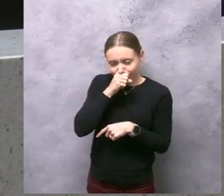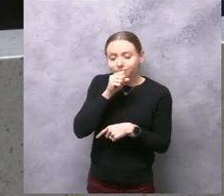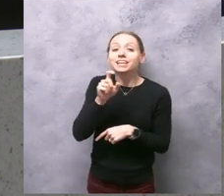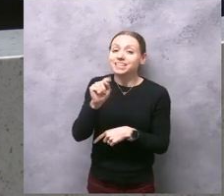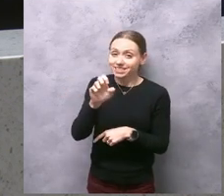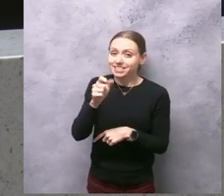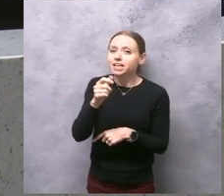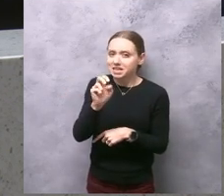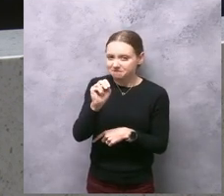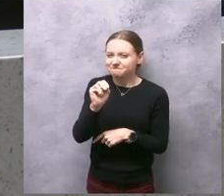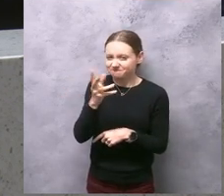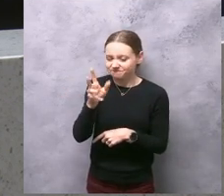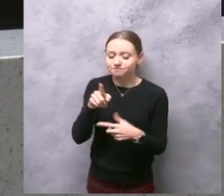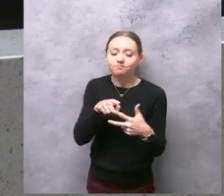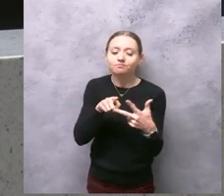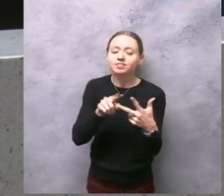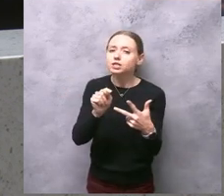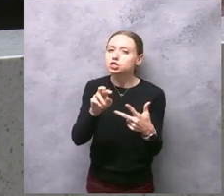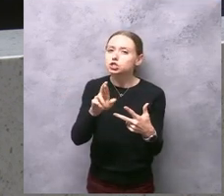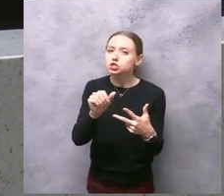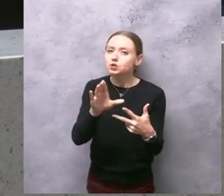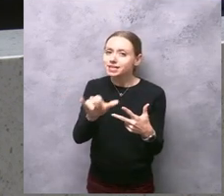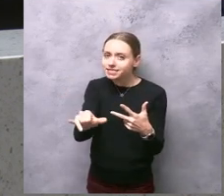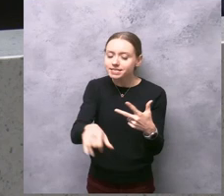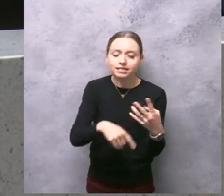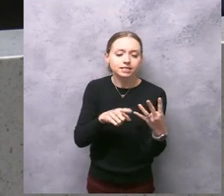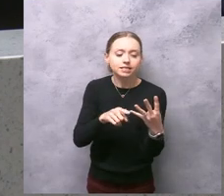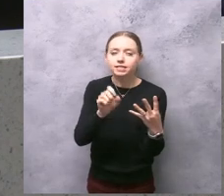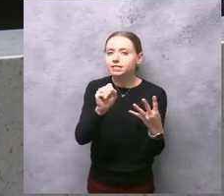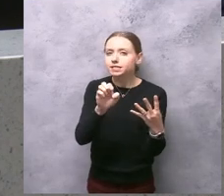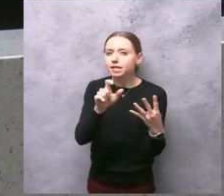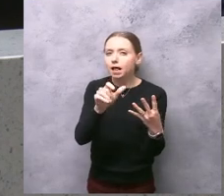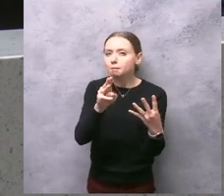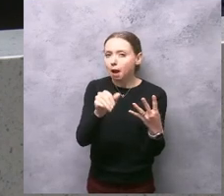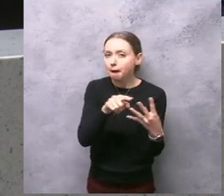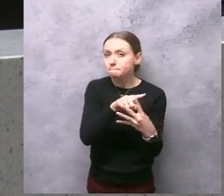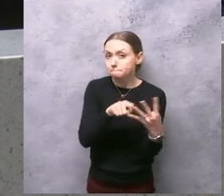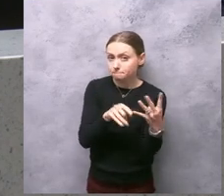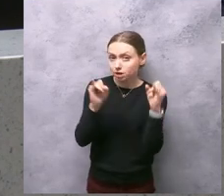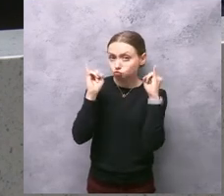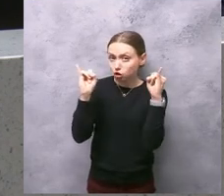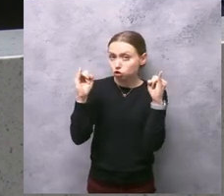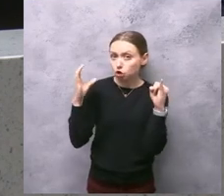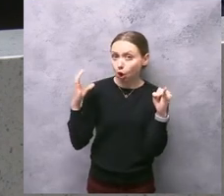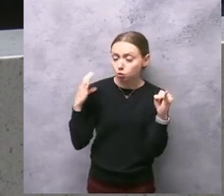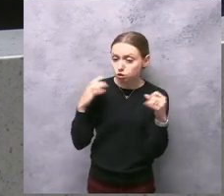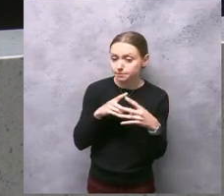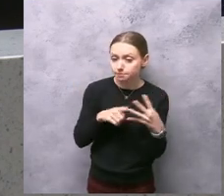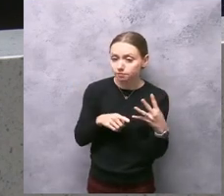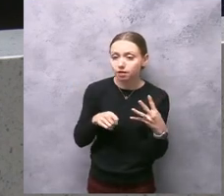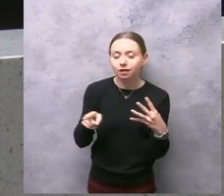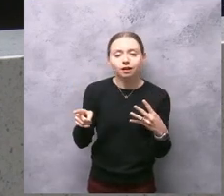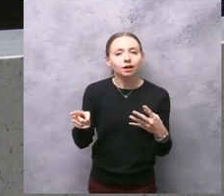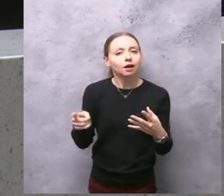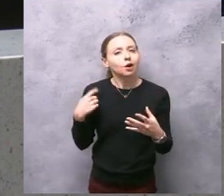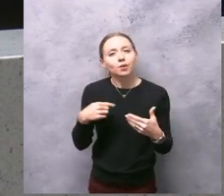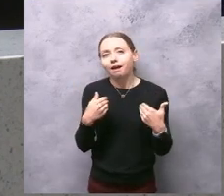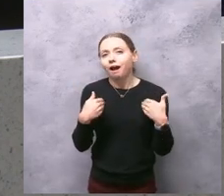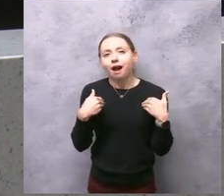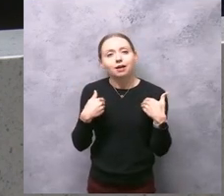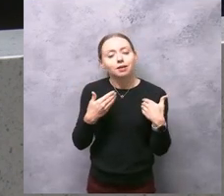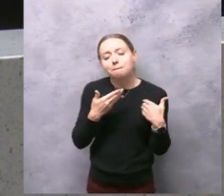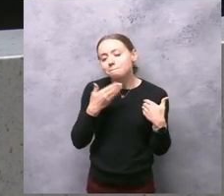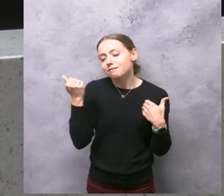Tegan, and Tracy Ferguson and Selma Ariaza. We had the best time.